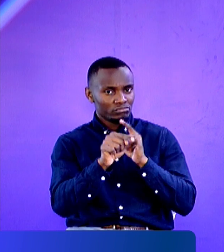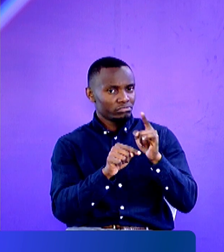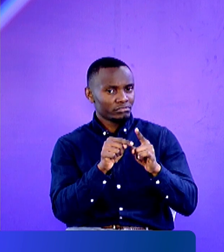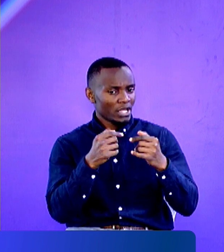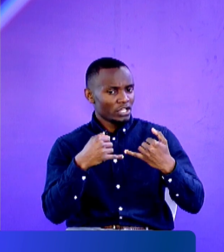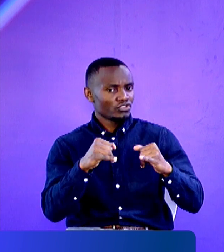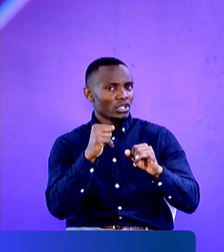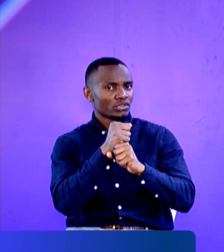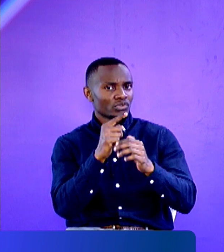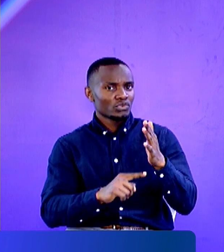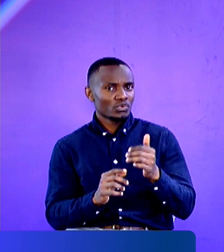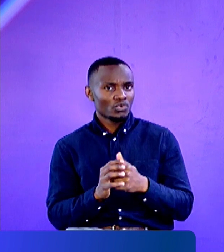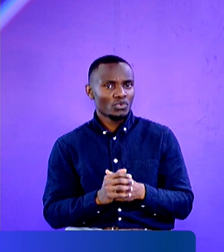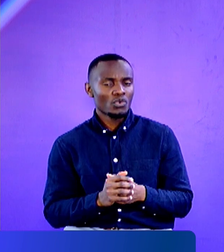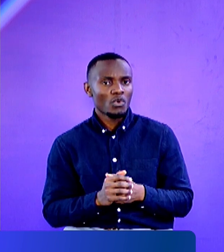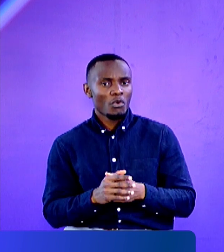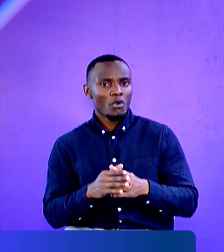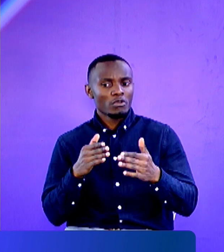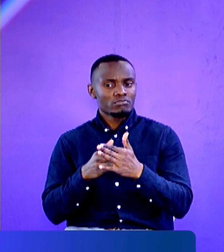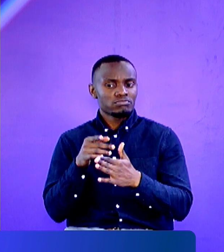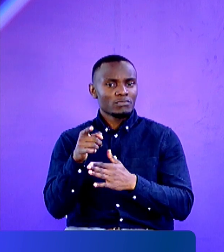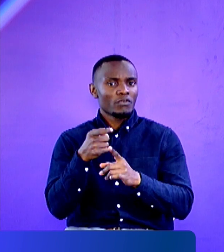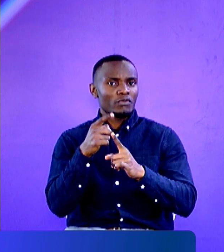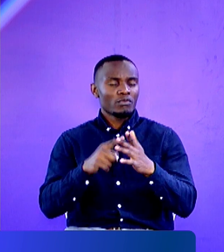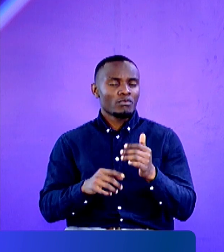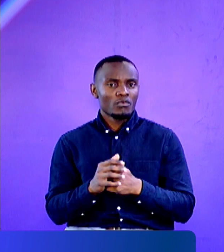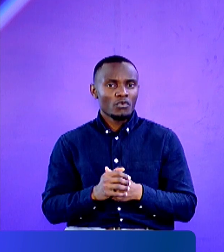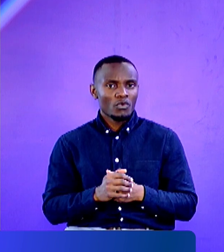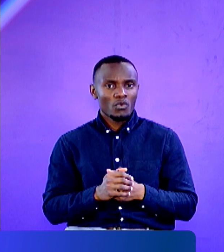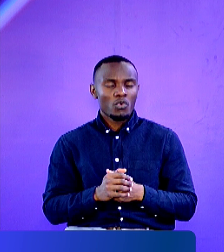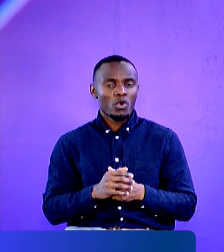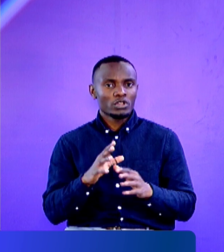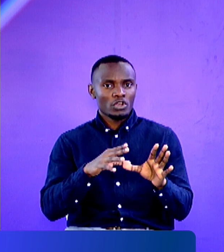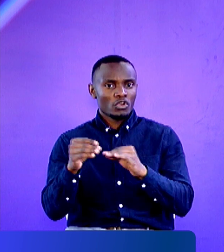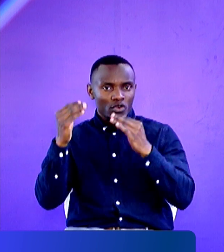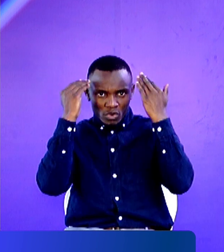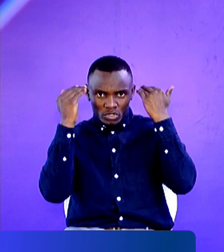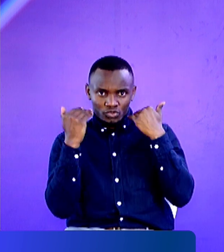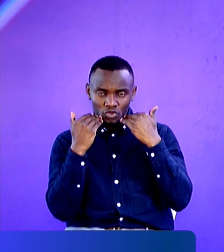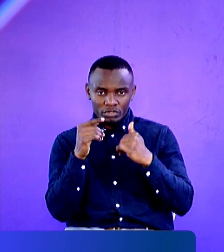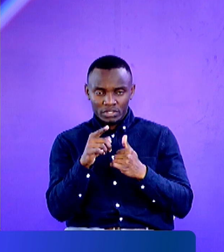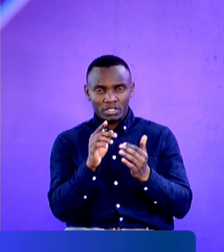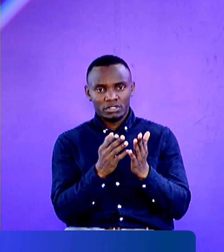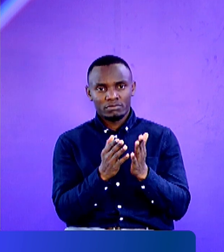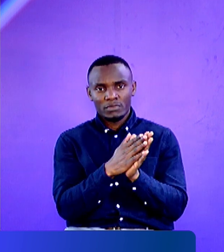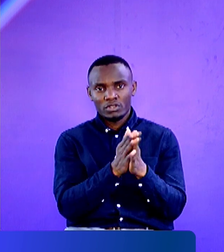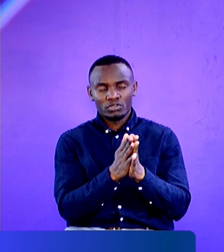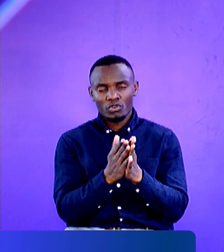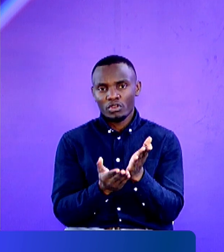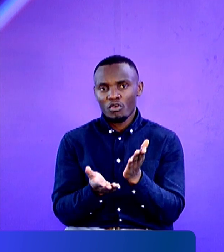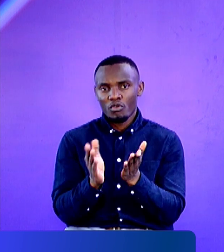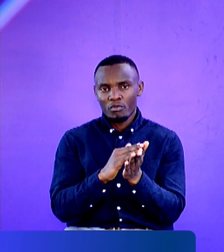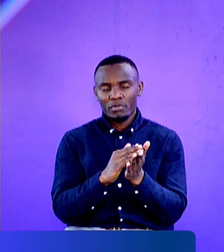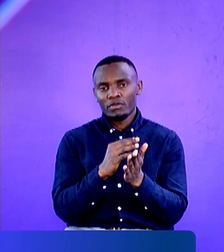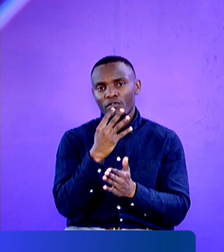to arm twist her into dropping her claim. That is a story that you'll find on pages 4 and 5 of